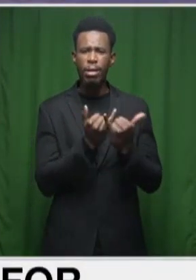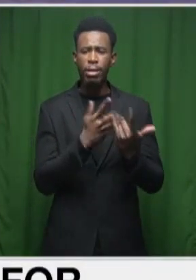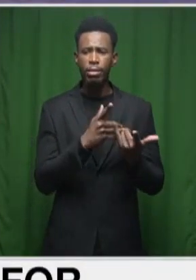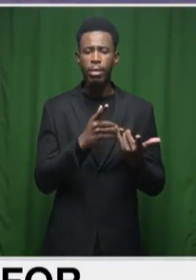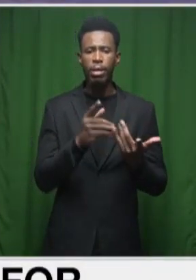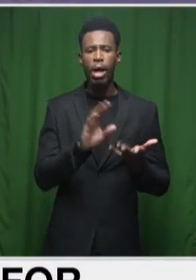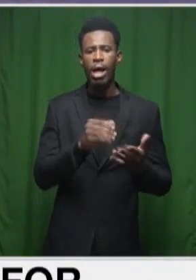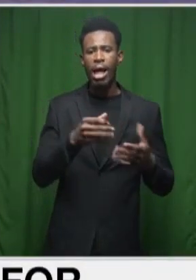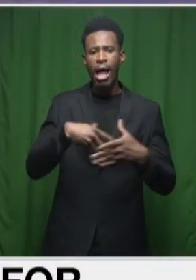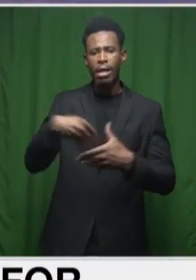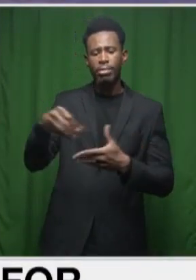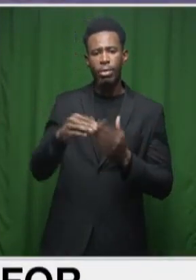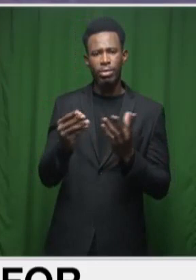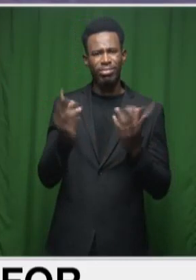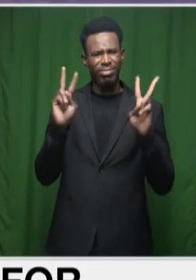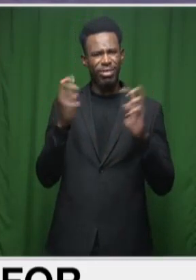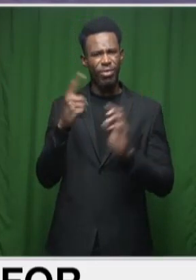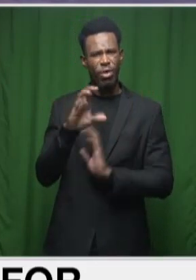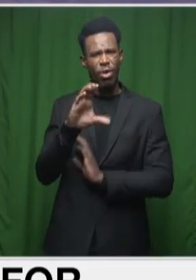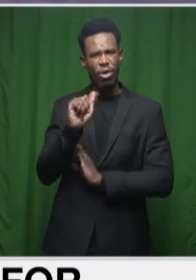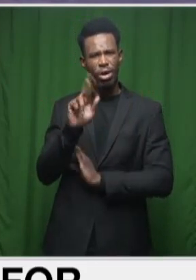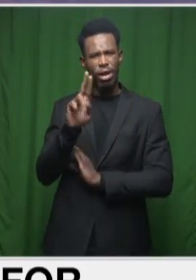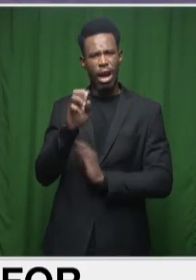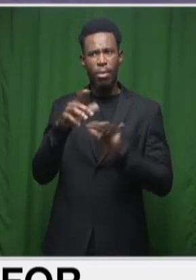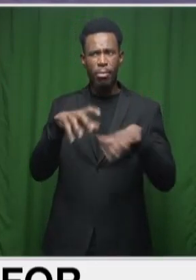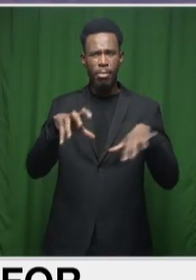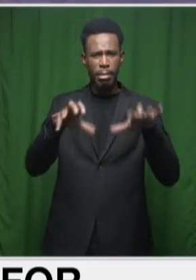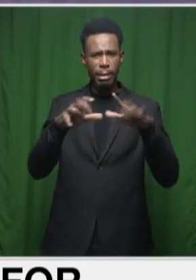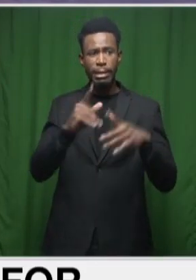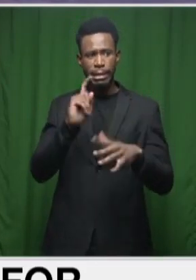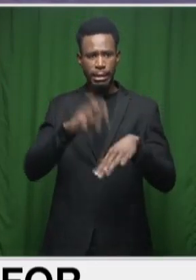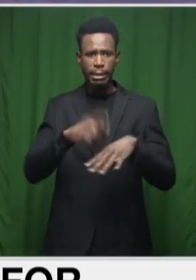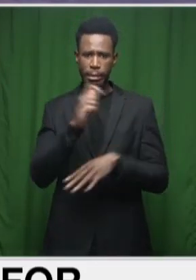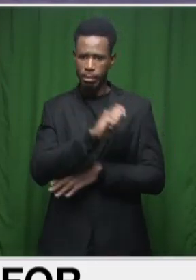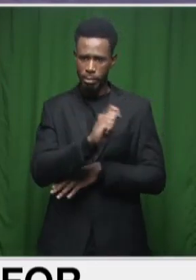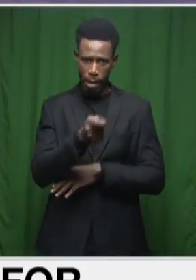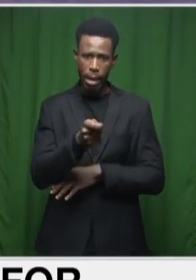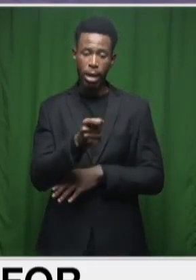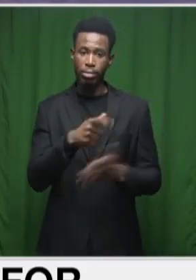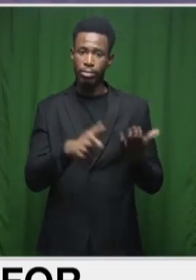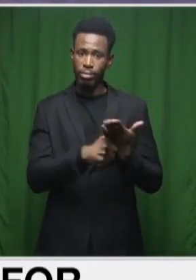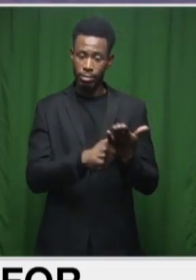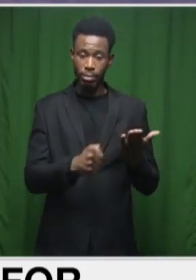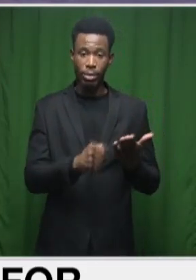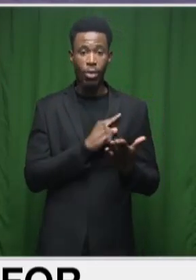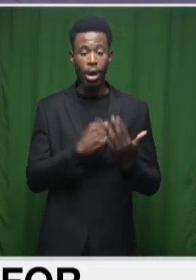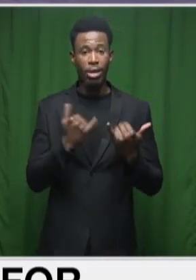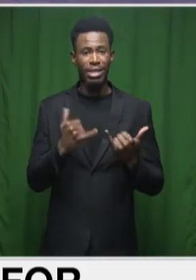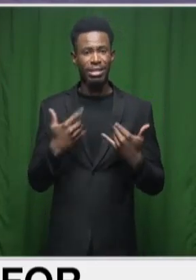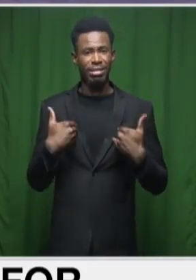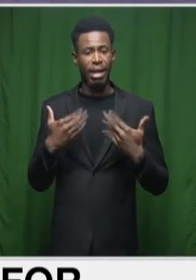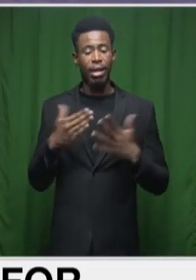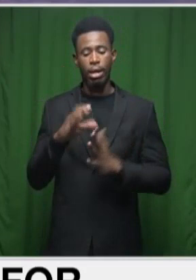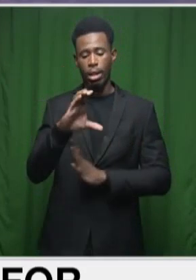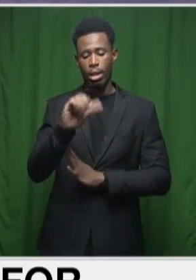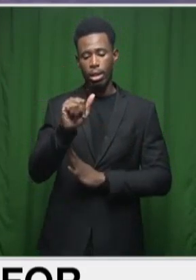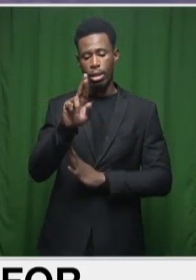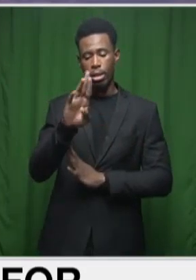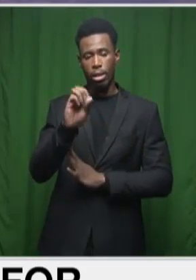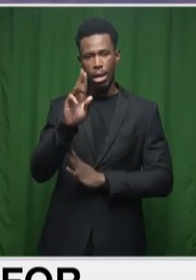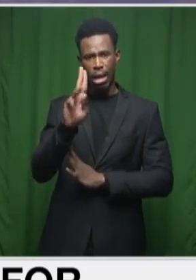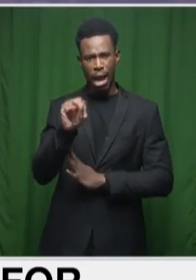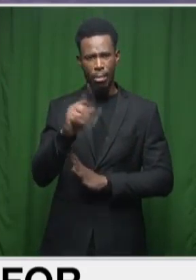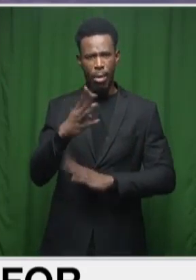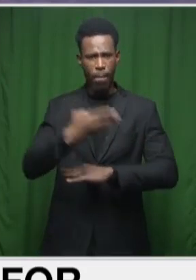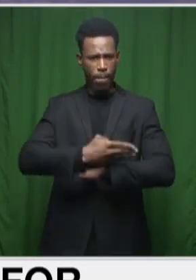embody carbon emissions. The European Union is implementing the carbon border adjustment mechanism on